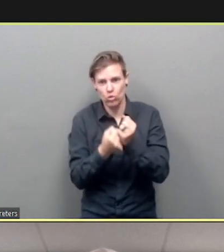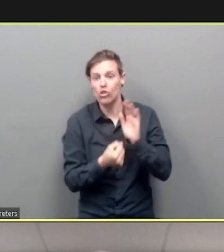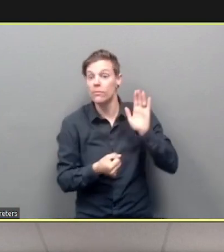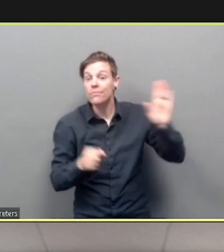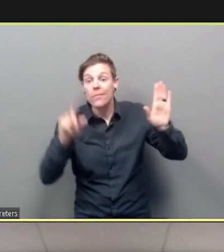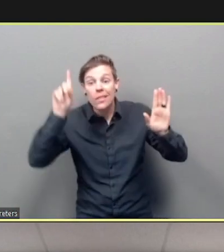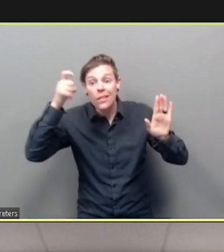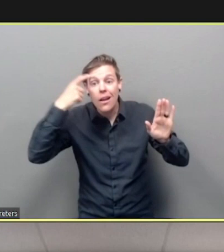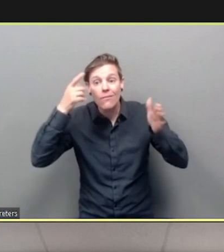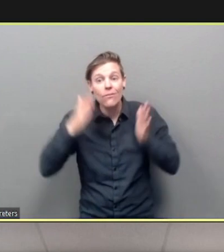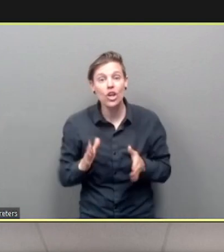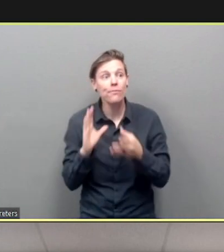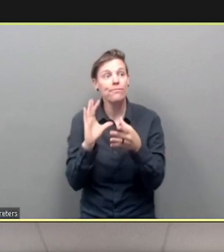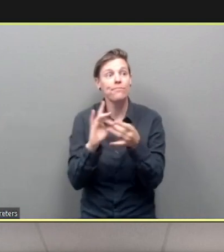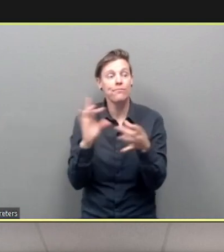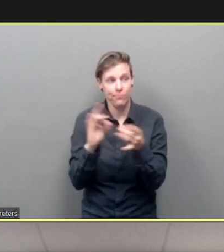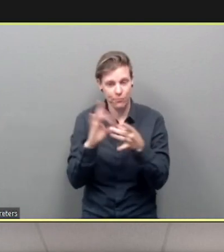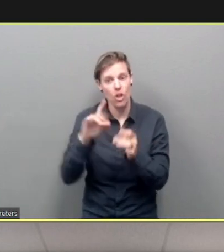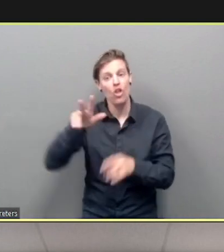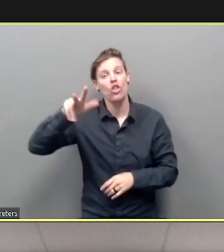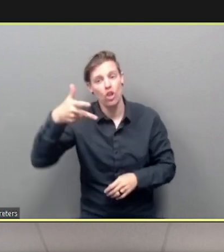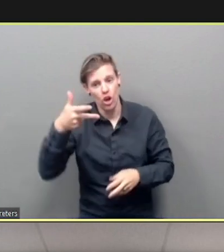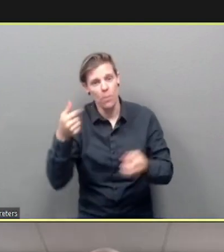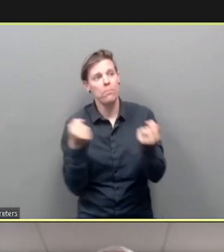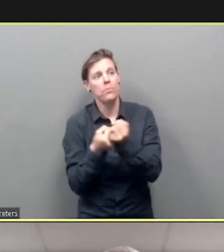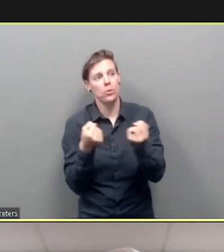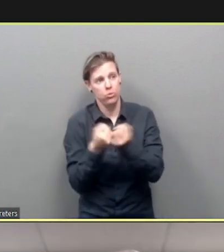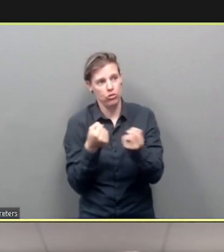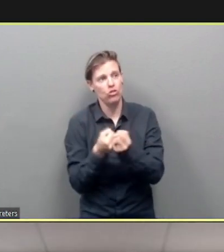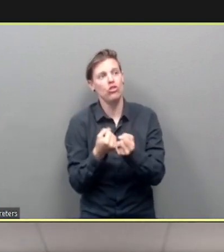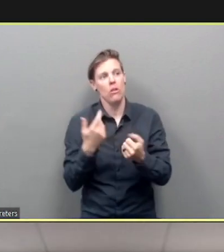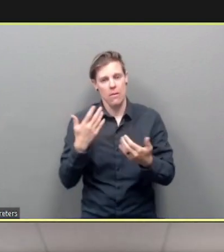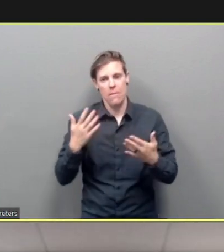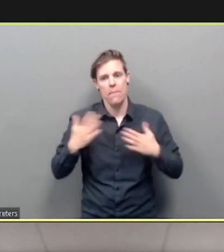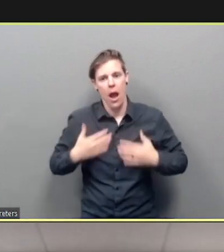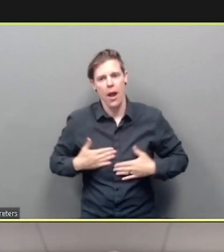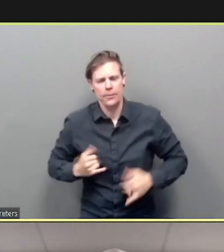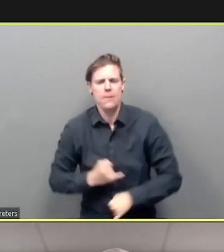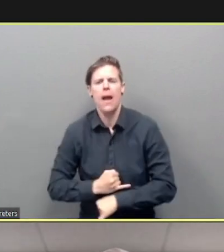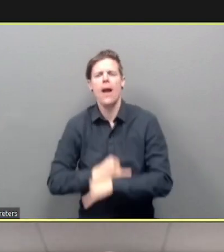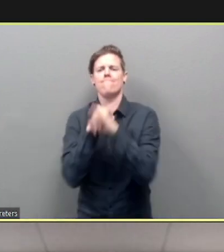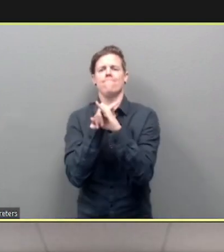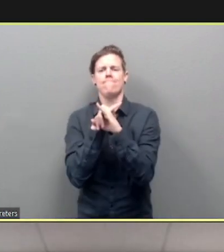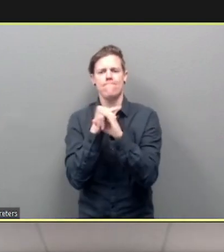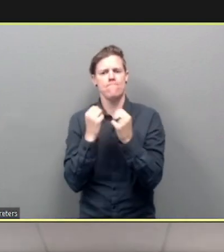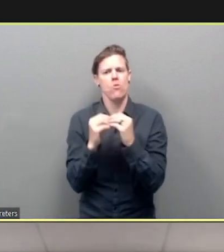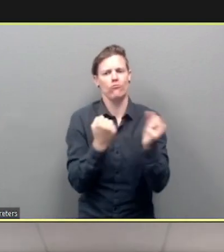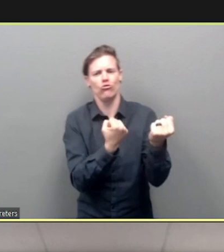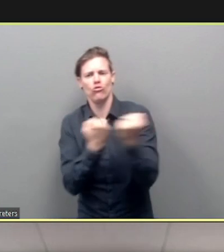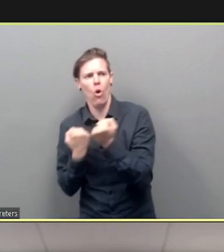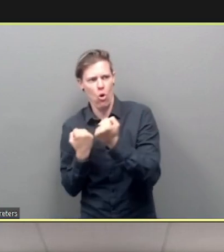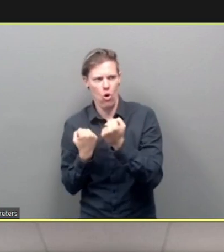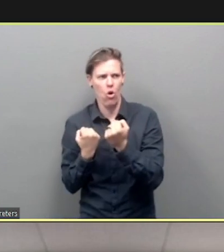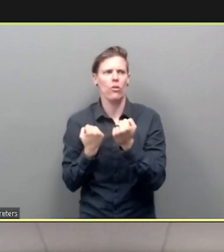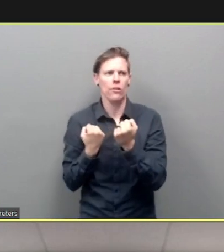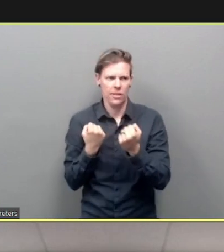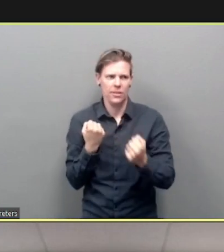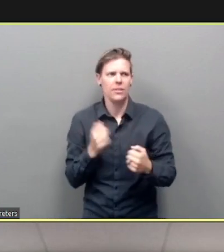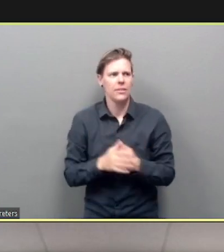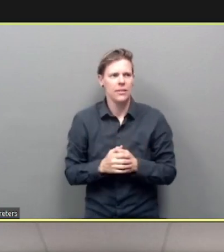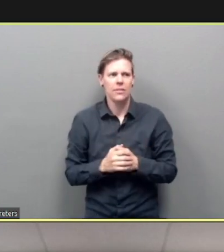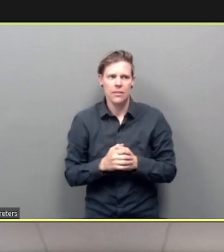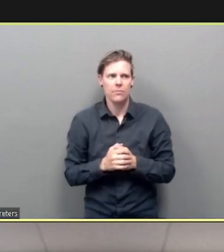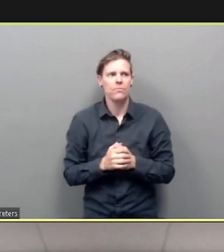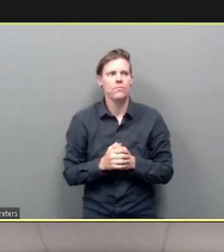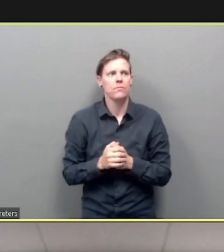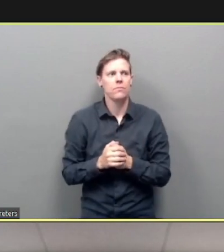full immunity is. And we got asked a question a couple of weeks ago, is it under discussion to change the definition